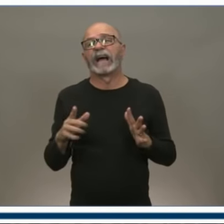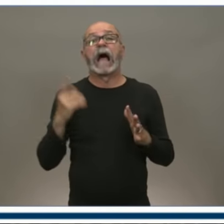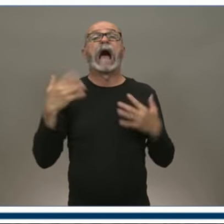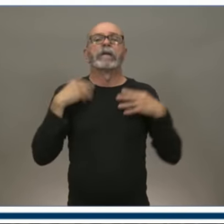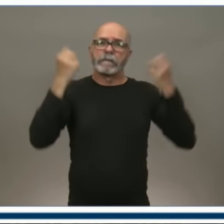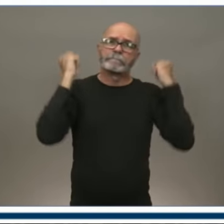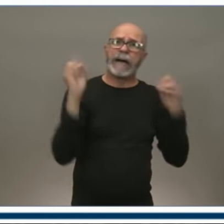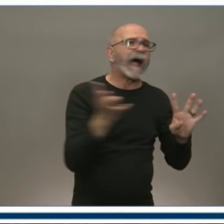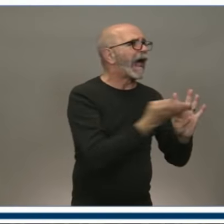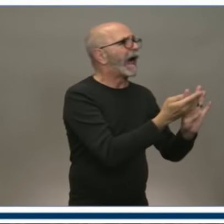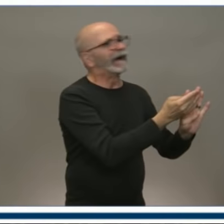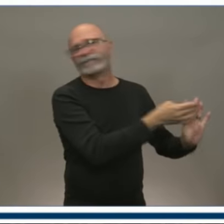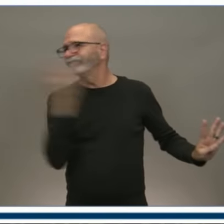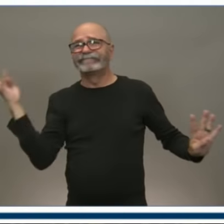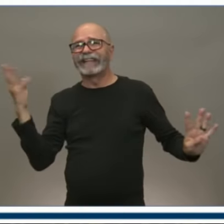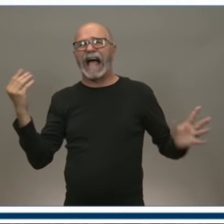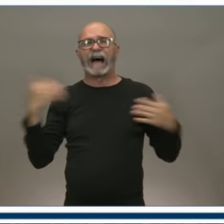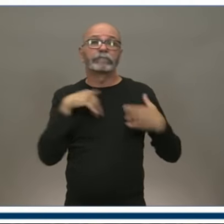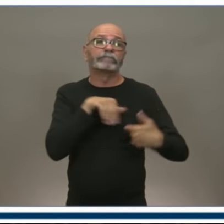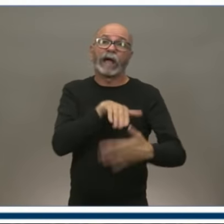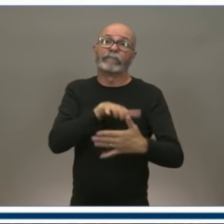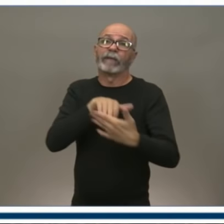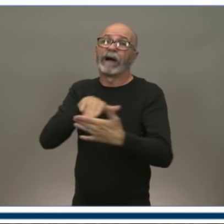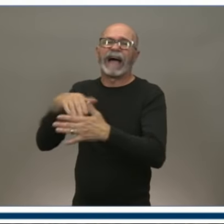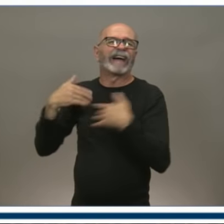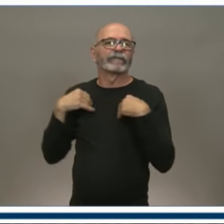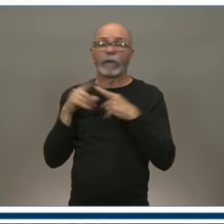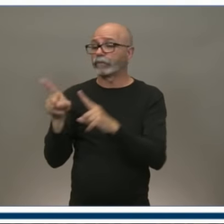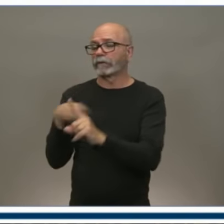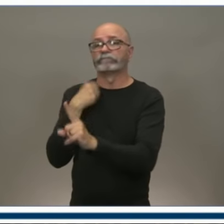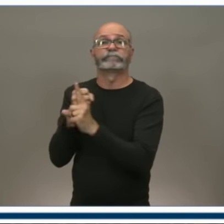to take around COVID. Go ahead with your follow-up, Steve.